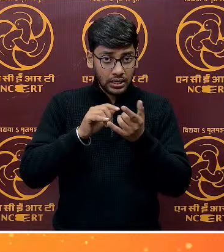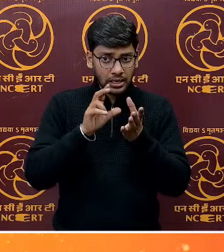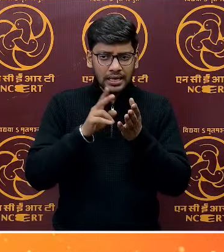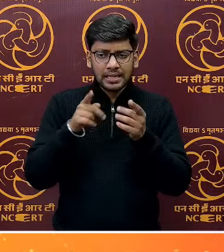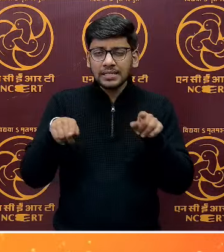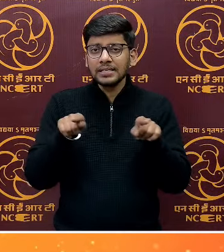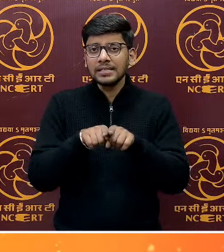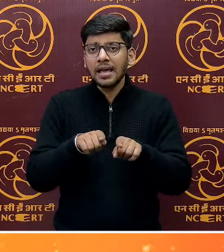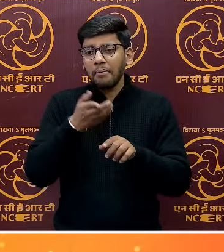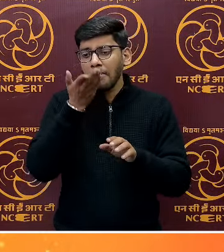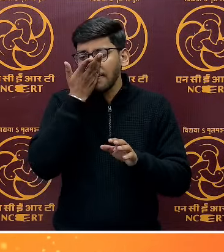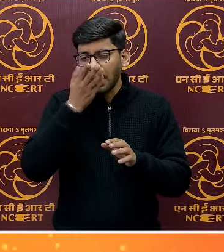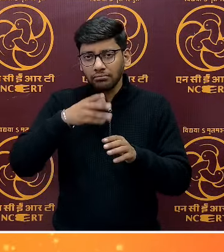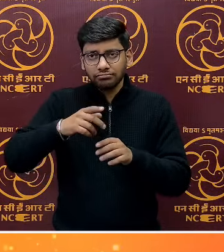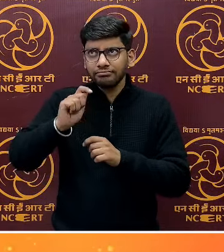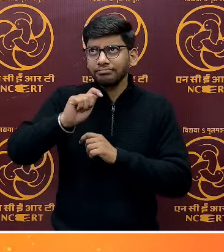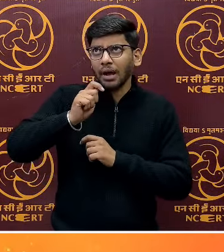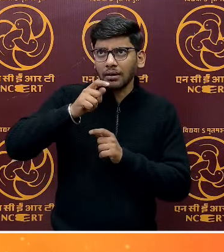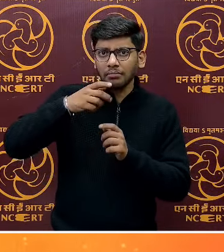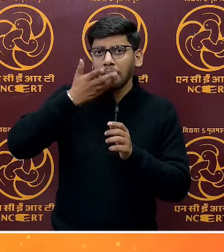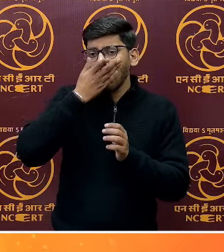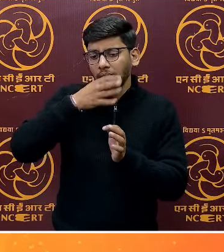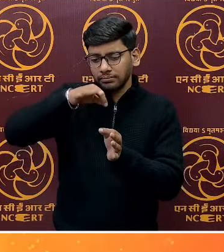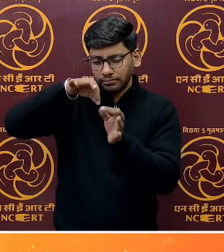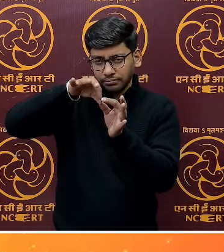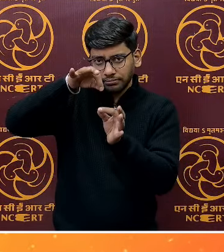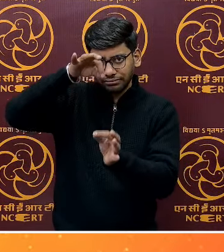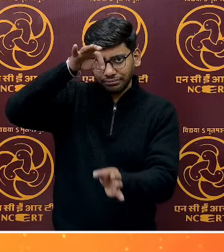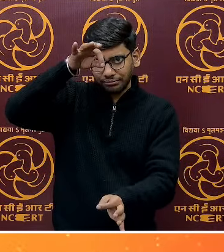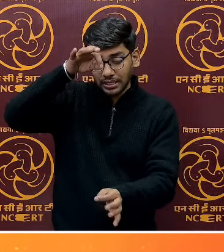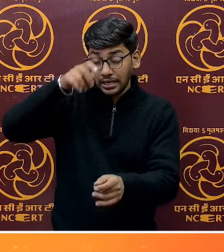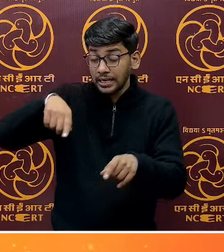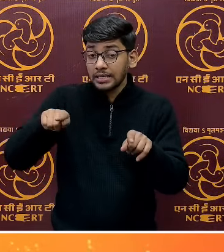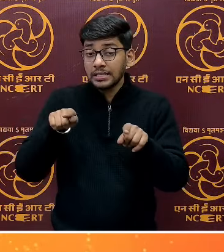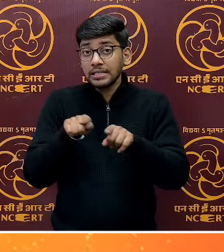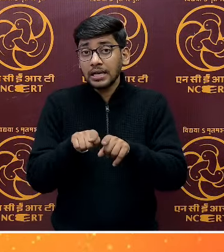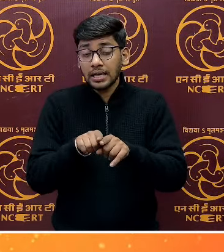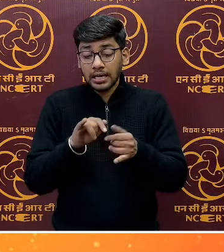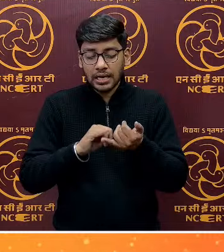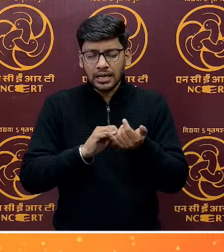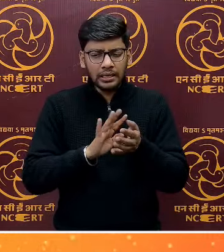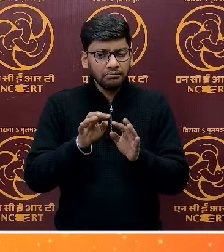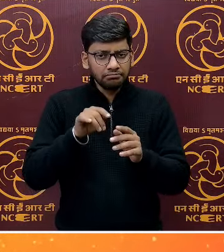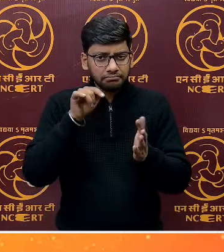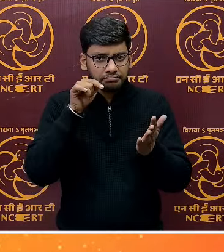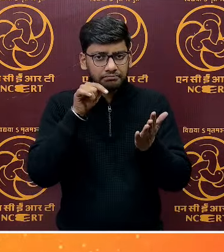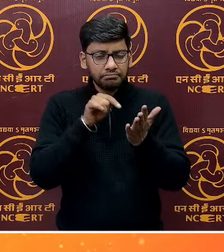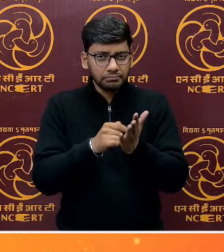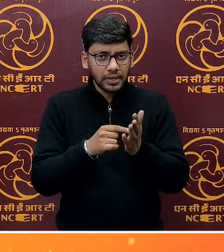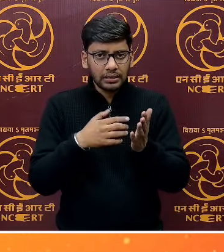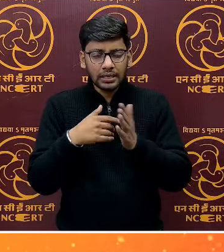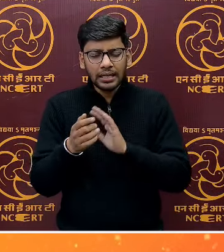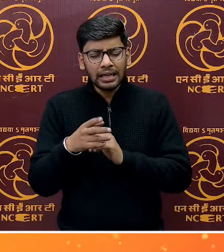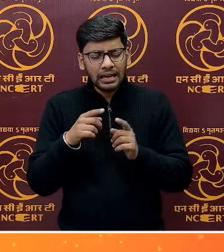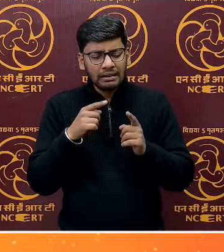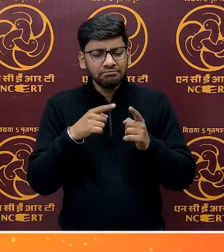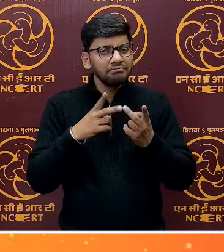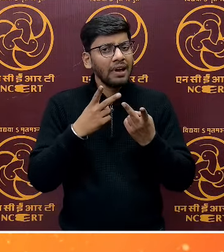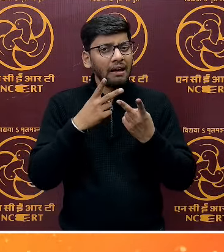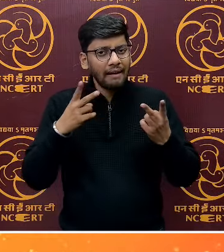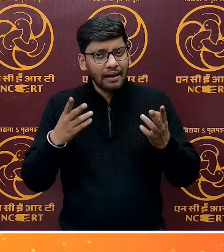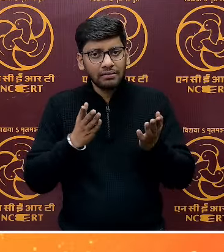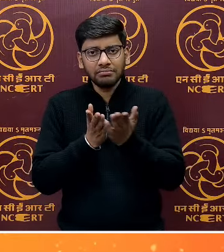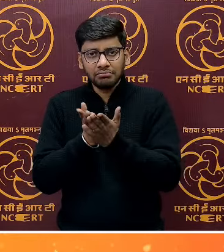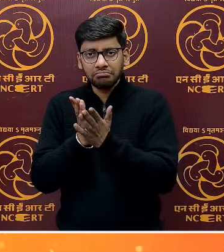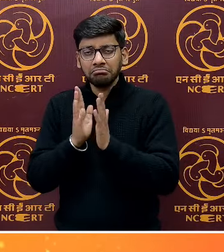it into the water. You fly it, and then then with a sharp angle you dip it into water. You know, all these are tricks too, and then